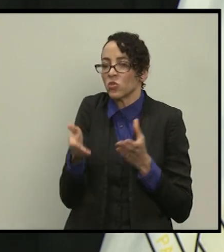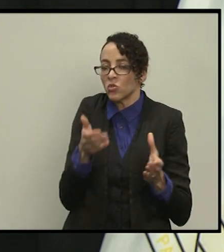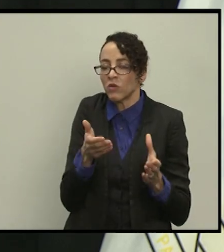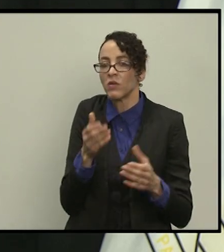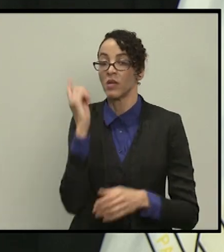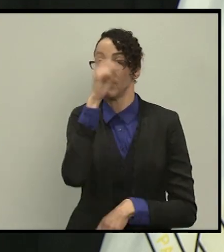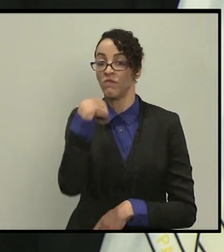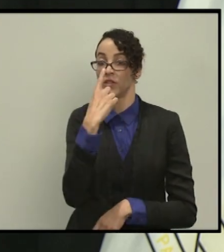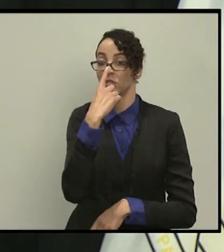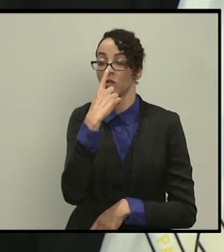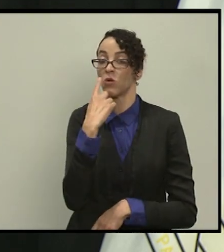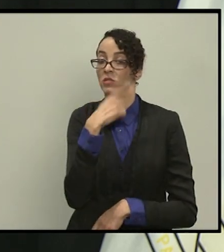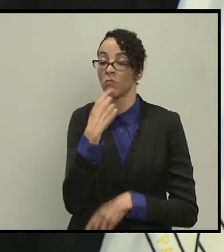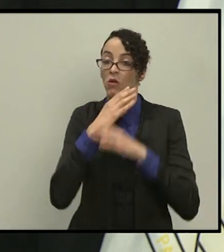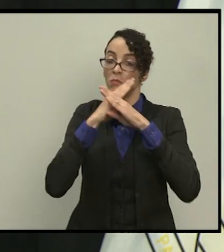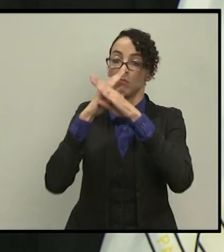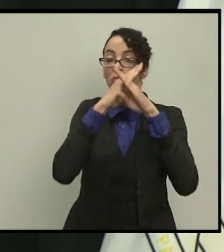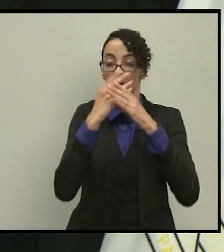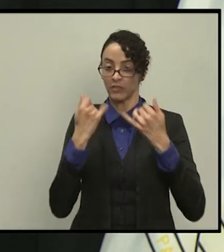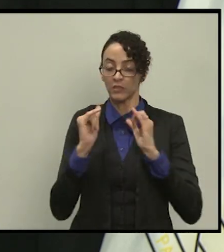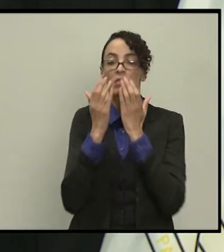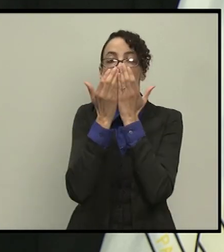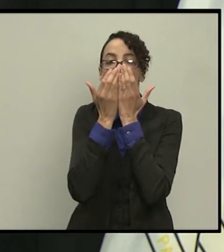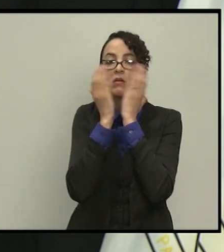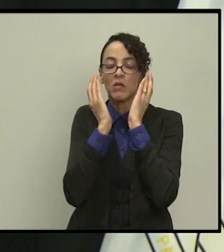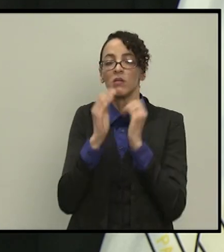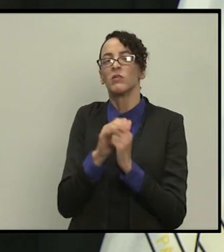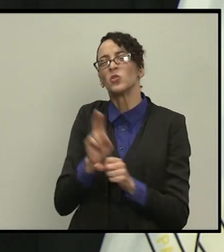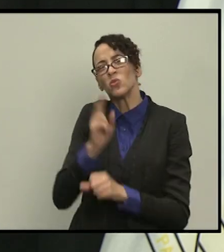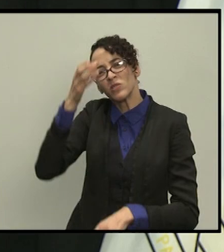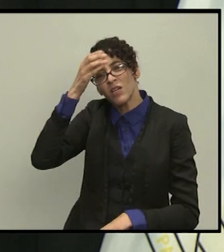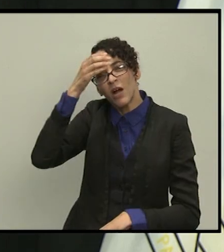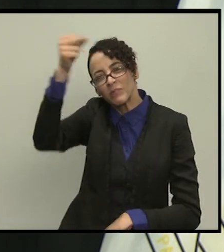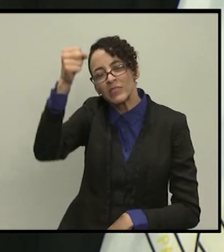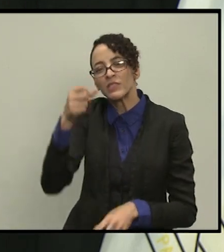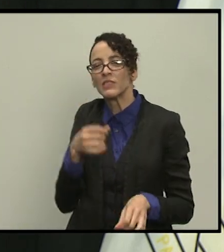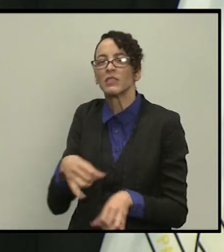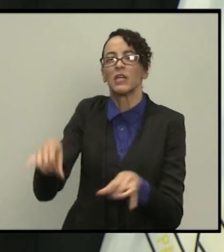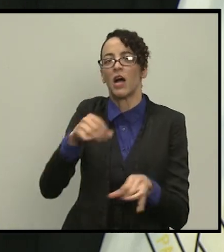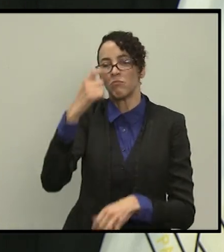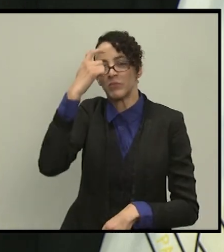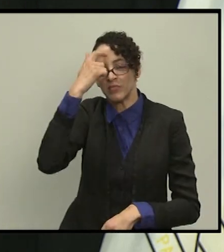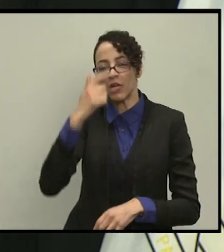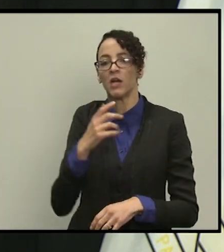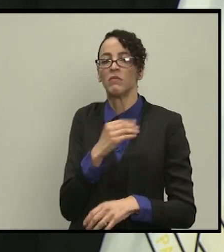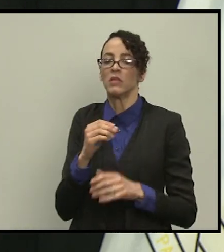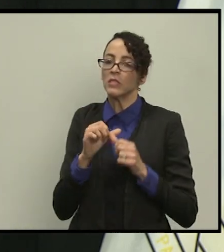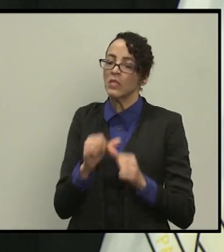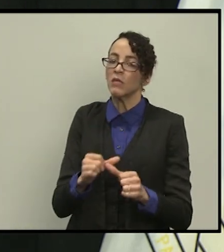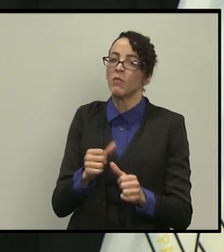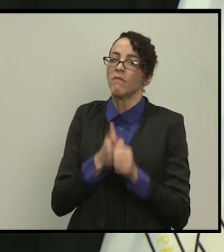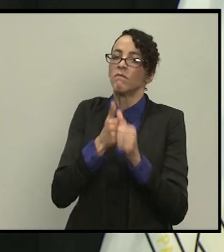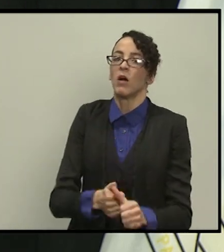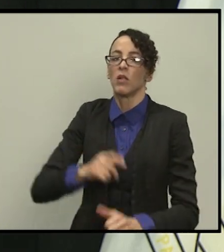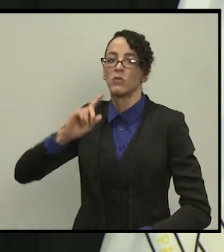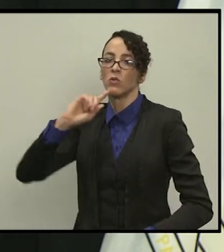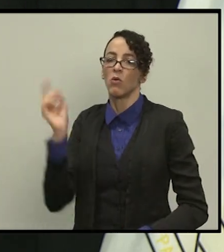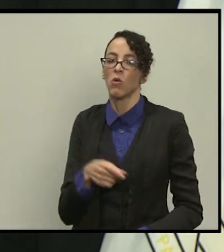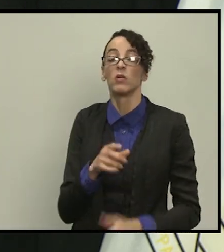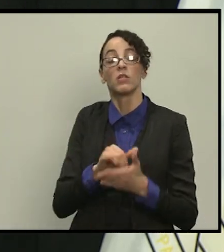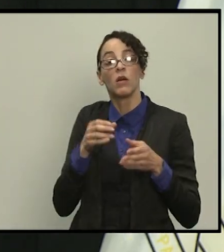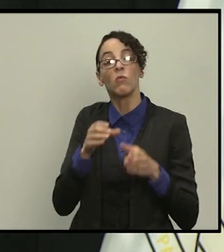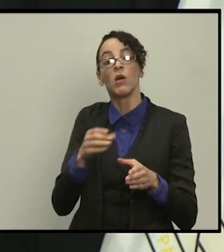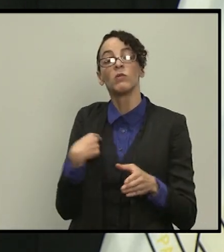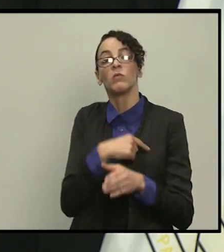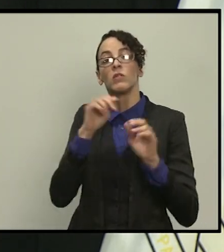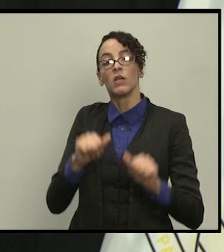care of yourselves and your family members so that we can get through this as safely as possible. And with that, I want to take